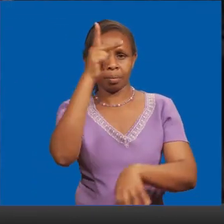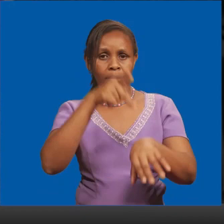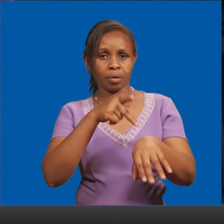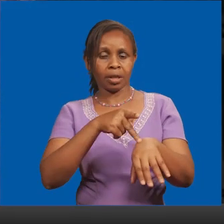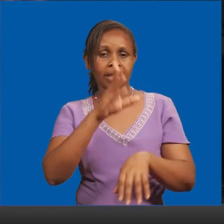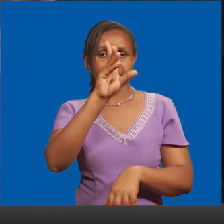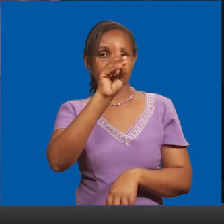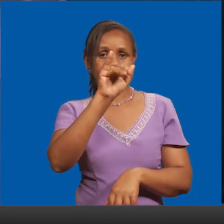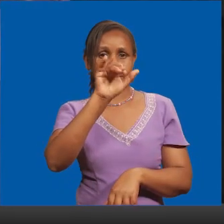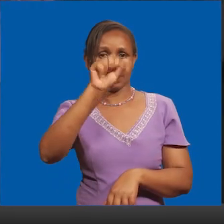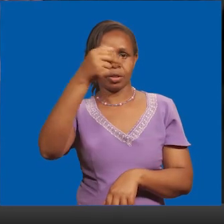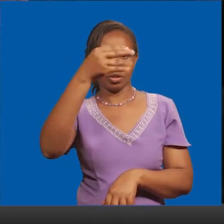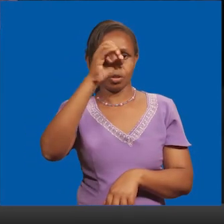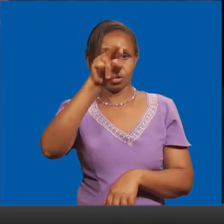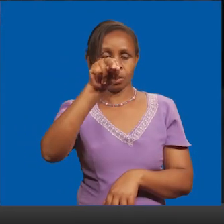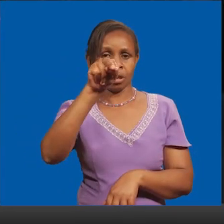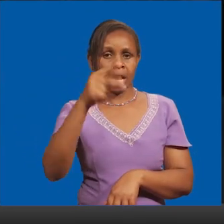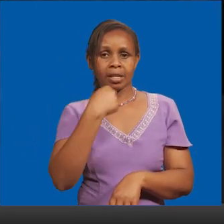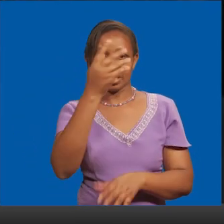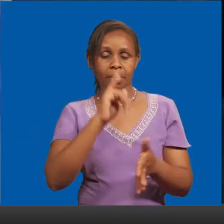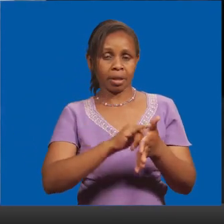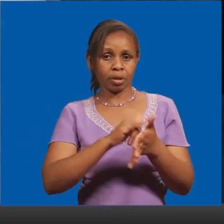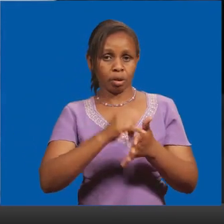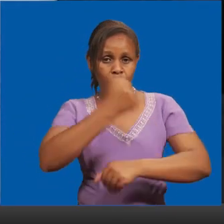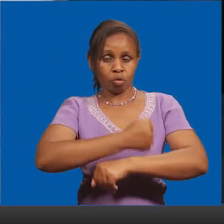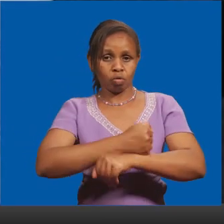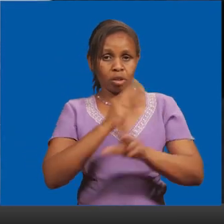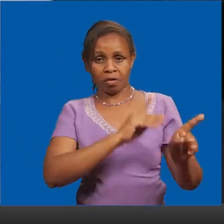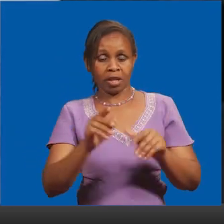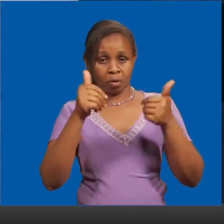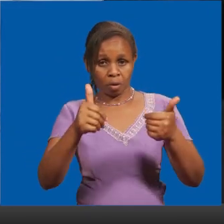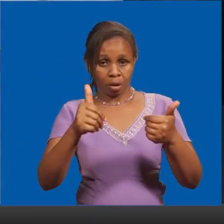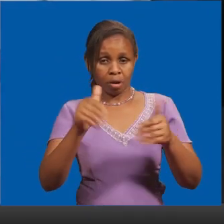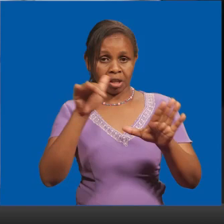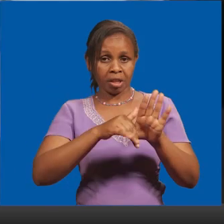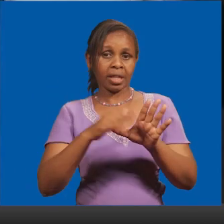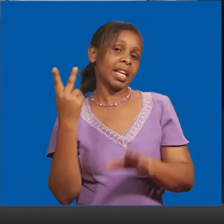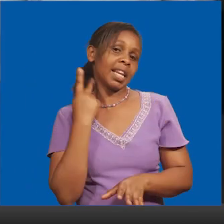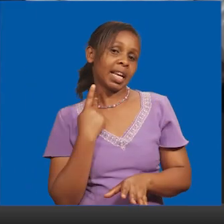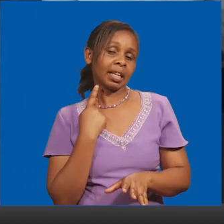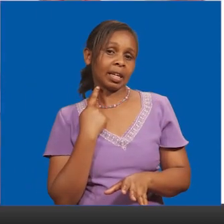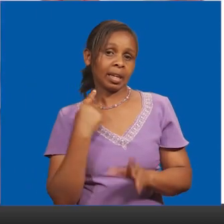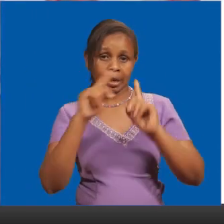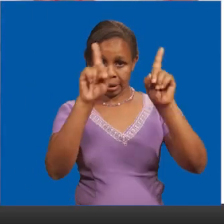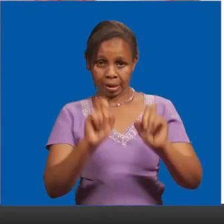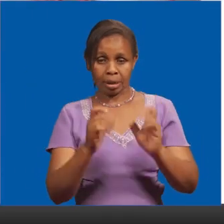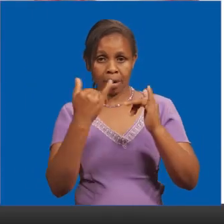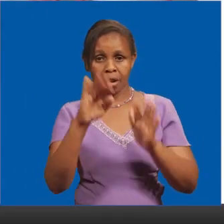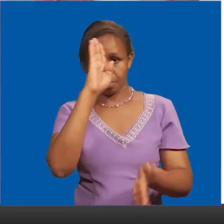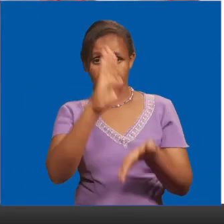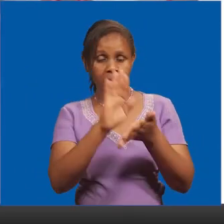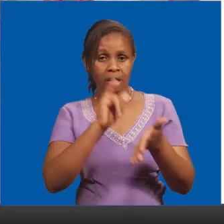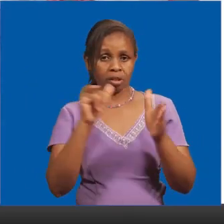Mwalimu mkuu wa shule hiyo, Dishon Ndimuli, alisema kuwa shule hiyo imekuwa ikifanya vyema kwenye mtihani ya kitaifa kwa muda mrefu,